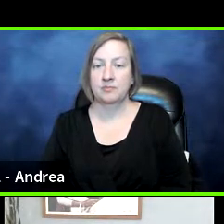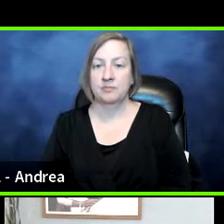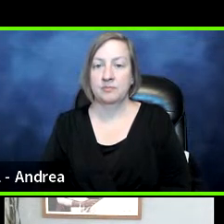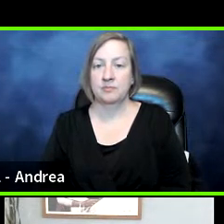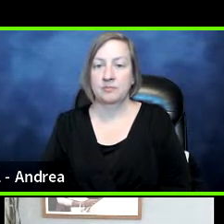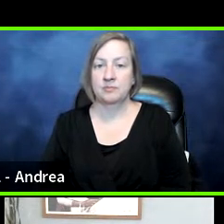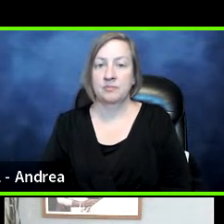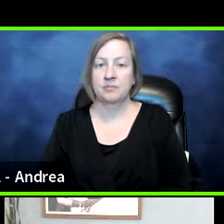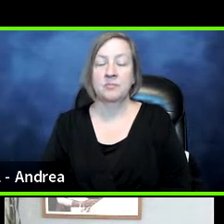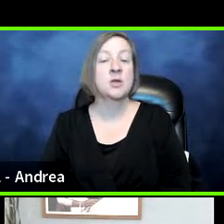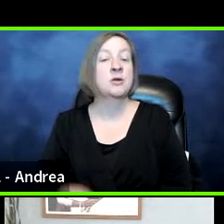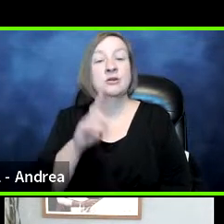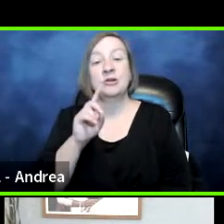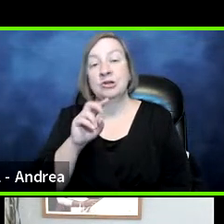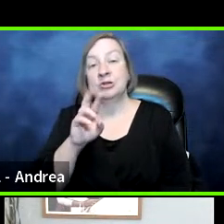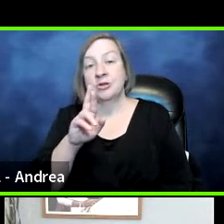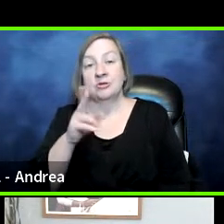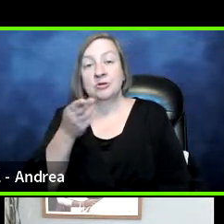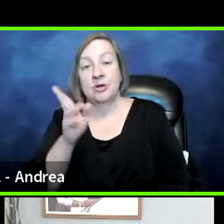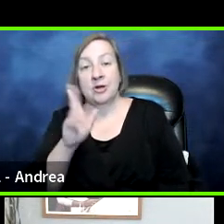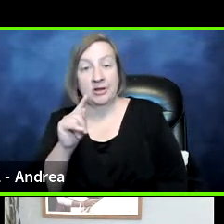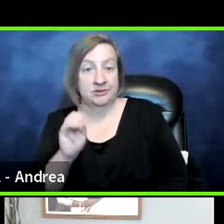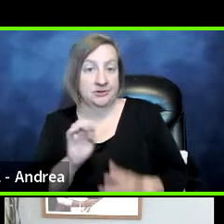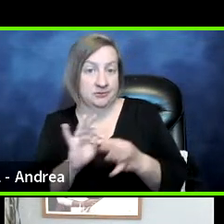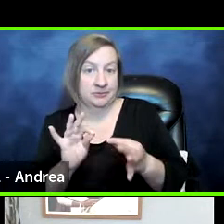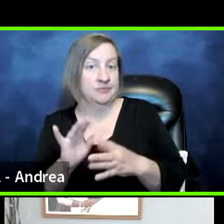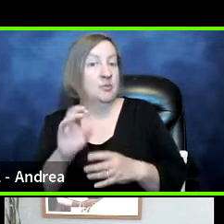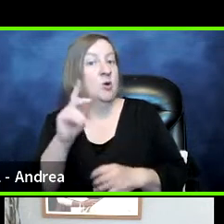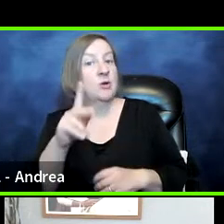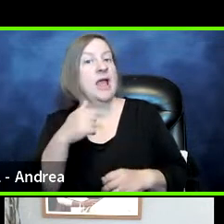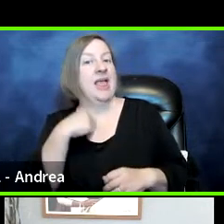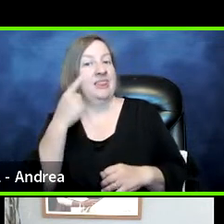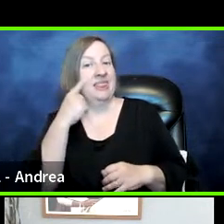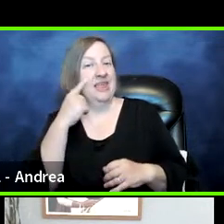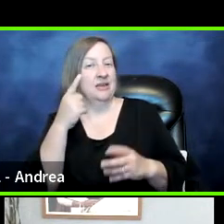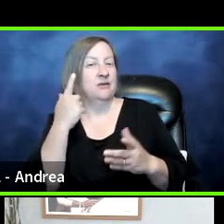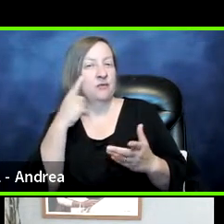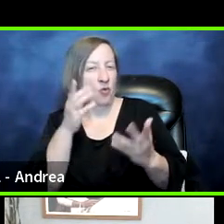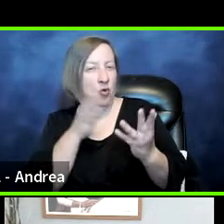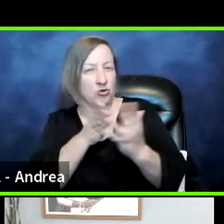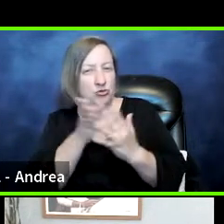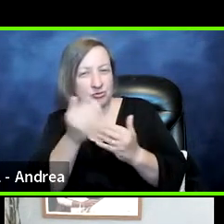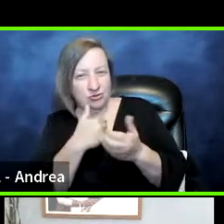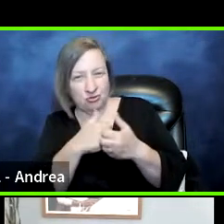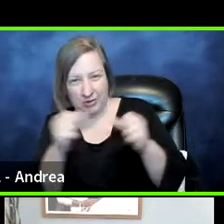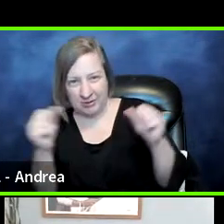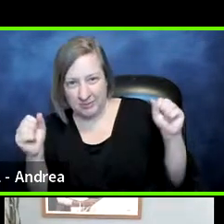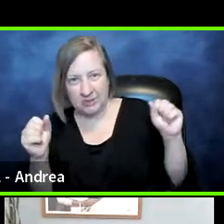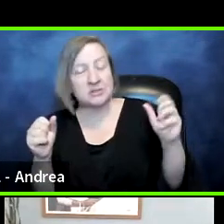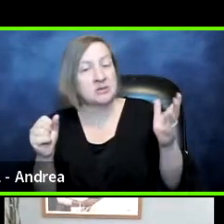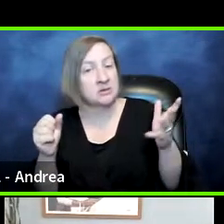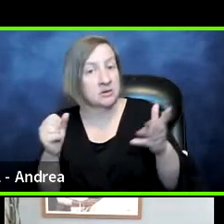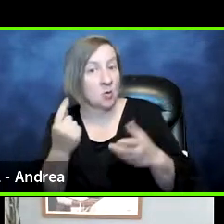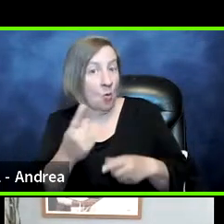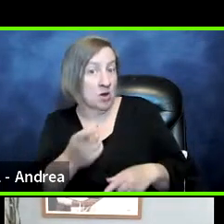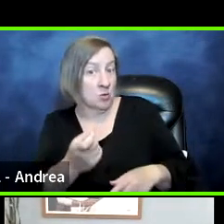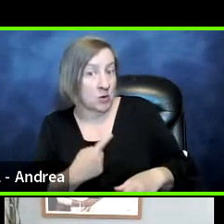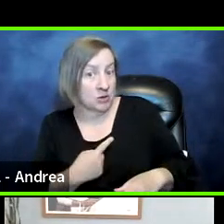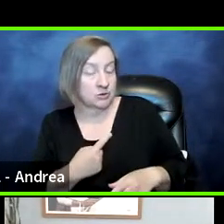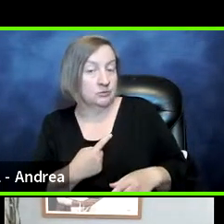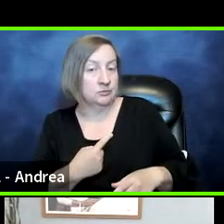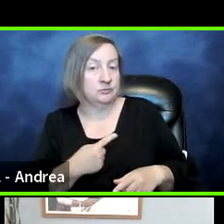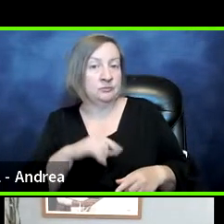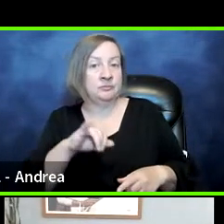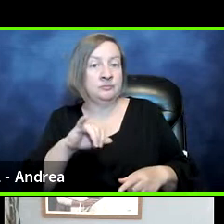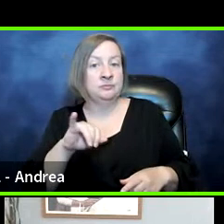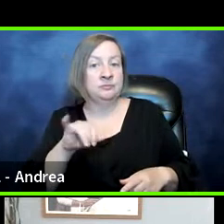So I think in transparency, so I heard a question in what